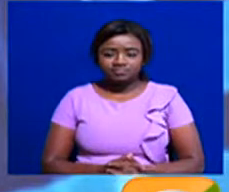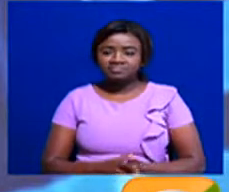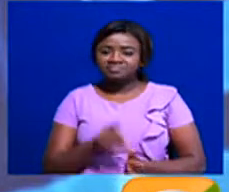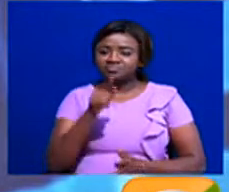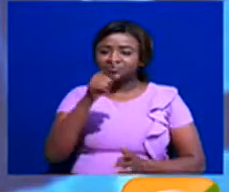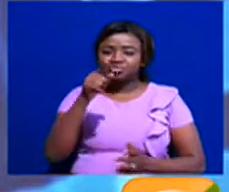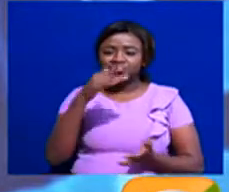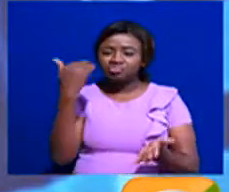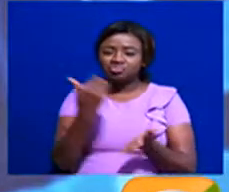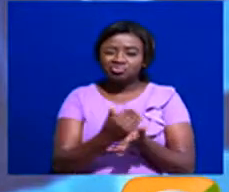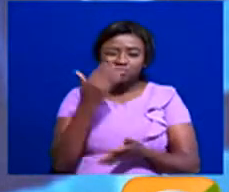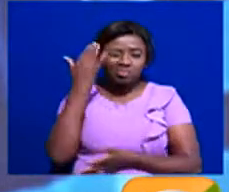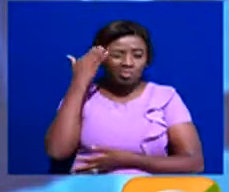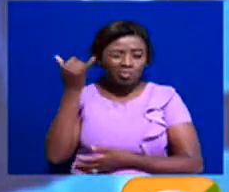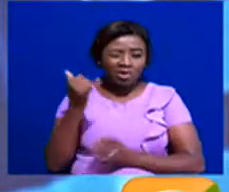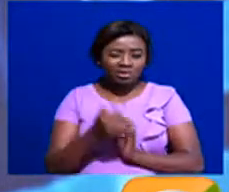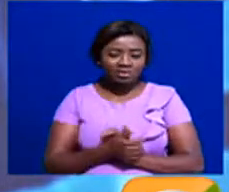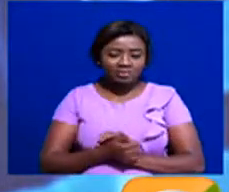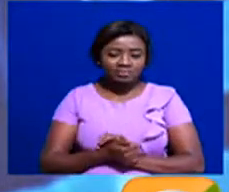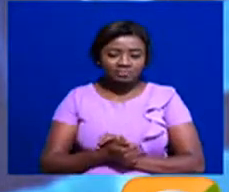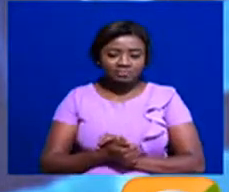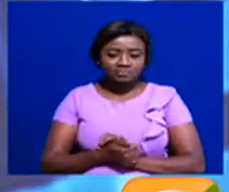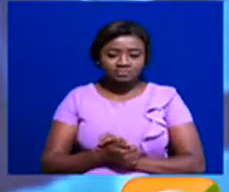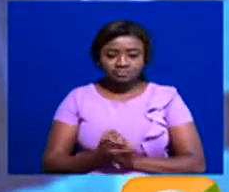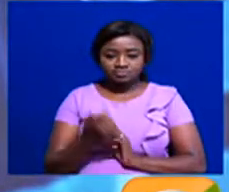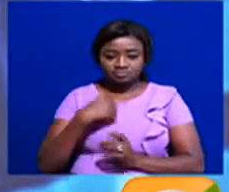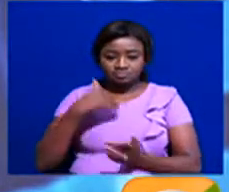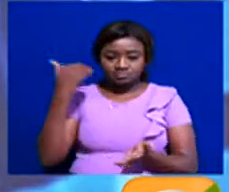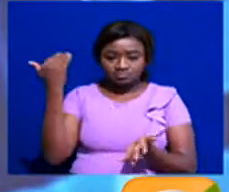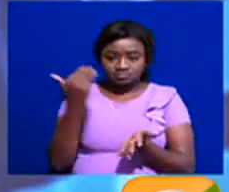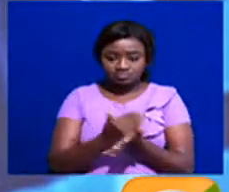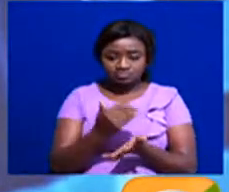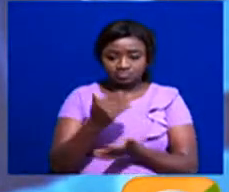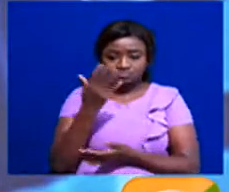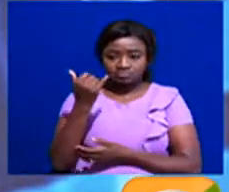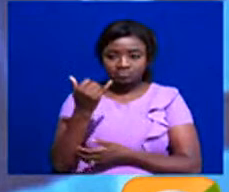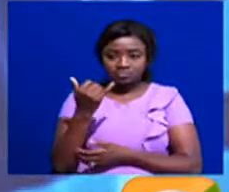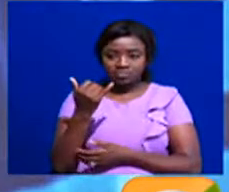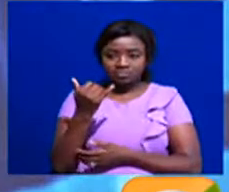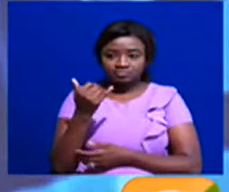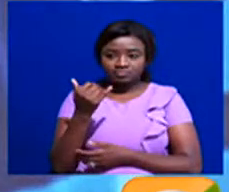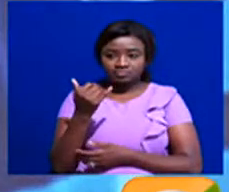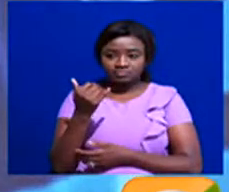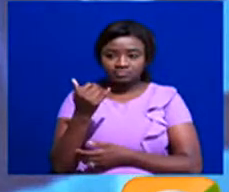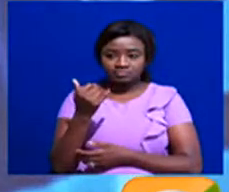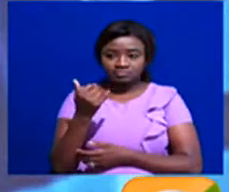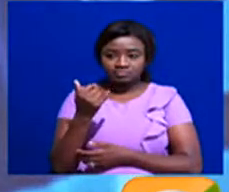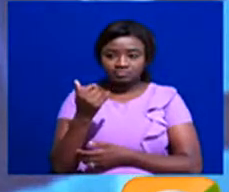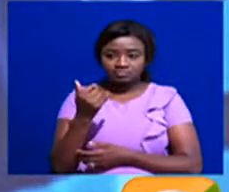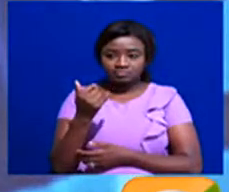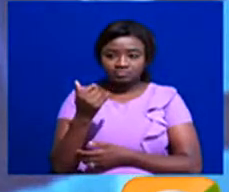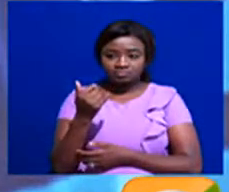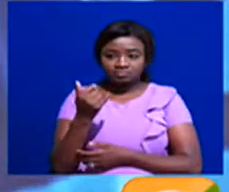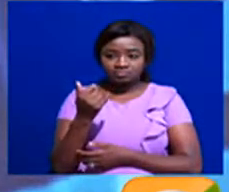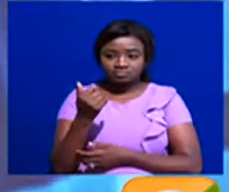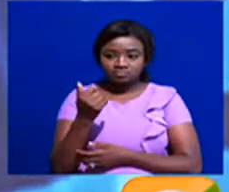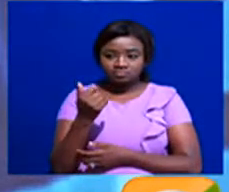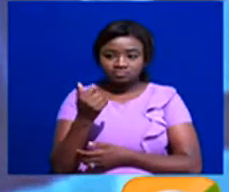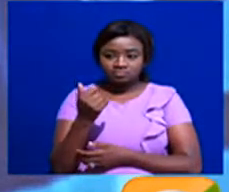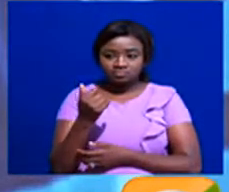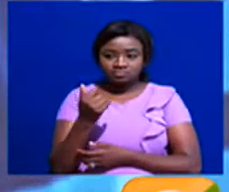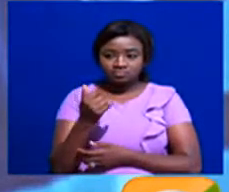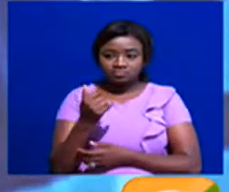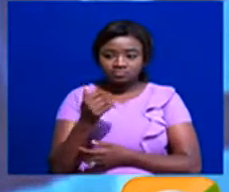stop? The reason that made me stop, it was so laborious. And now if I do costing of producing